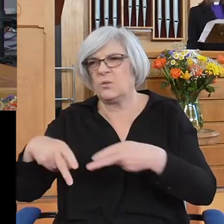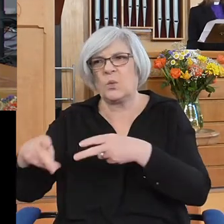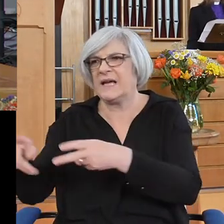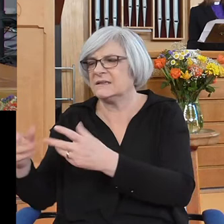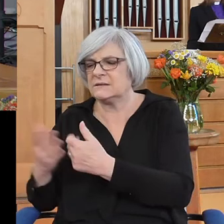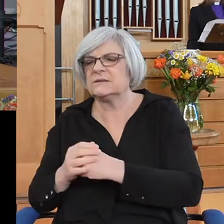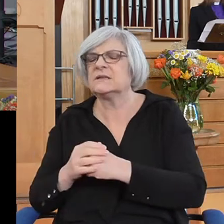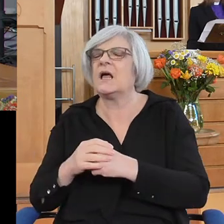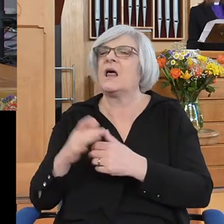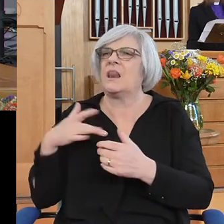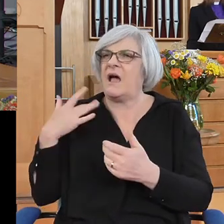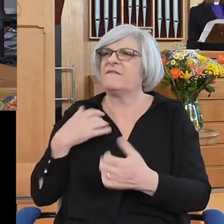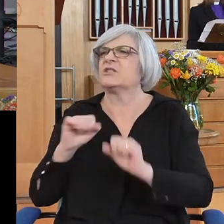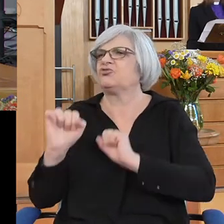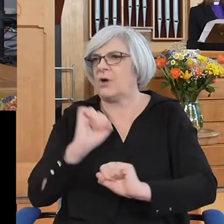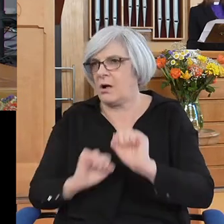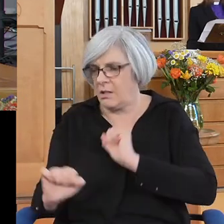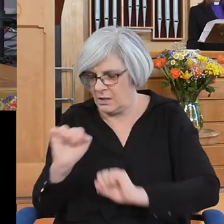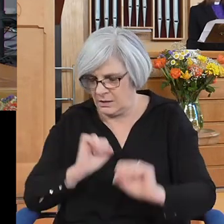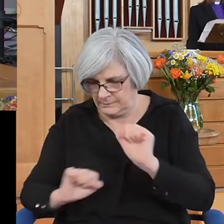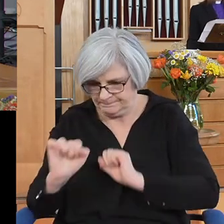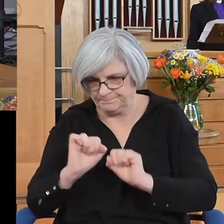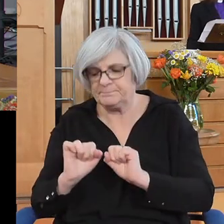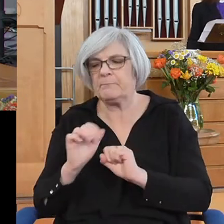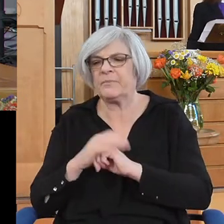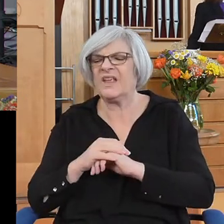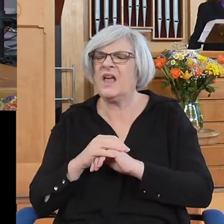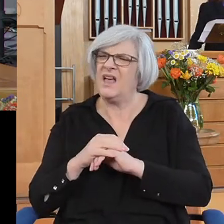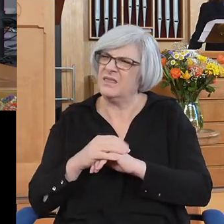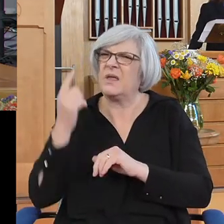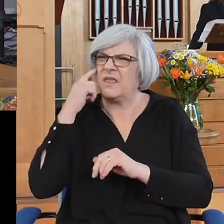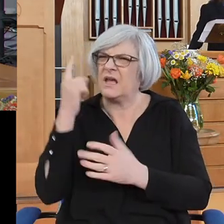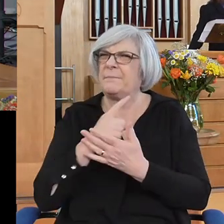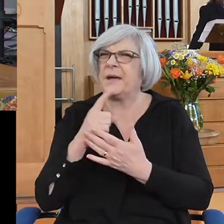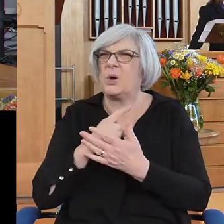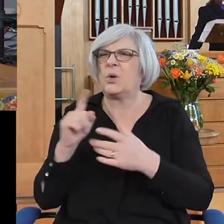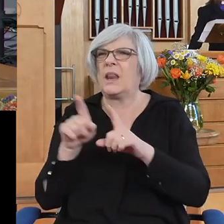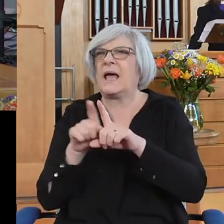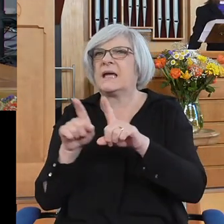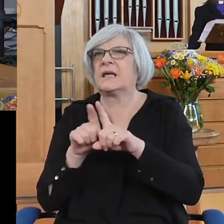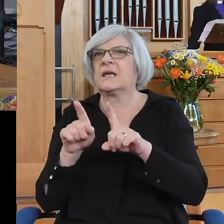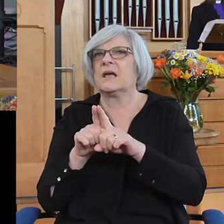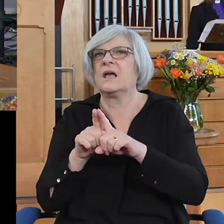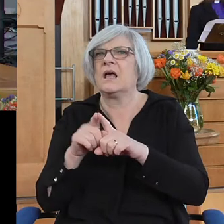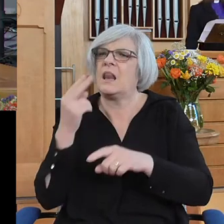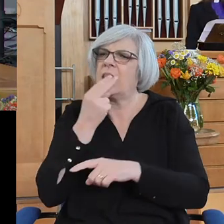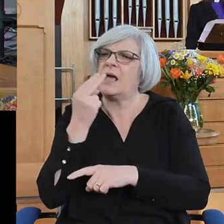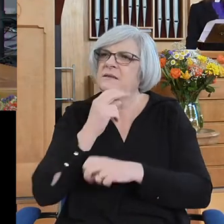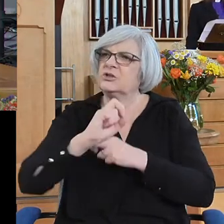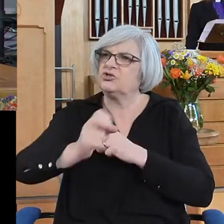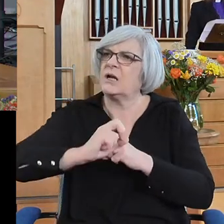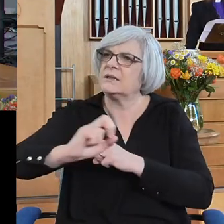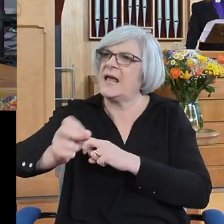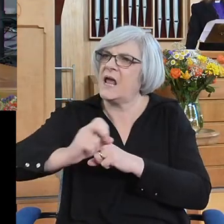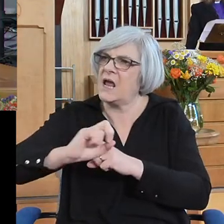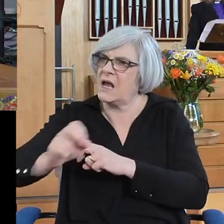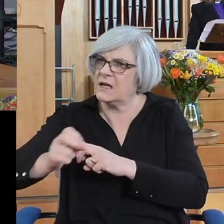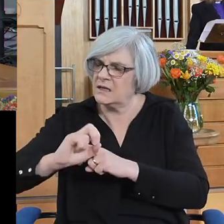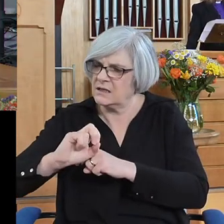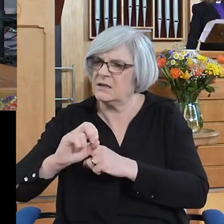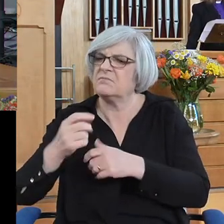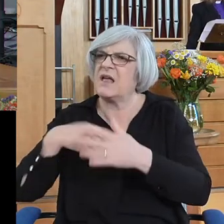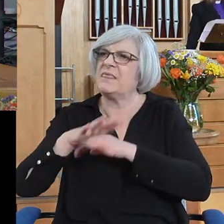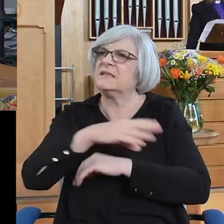is a struggle. And they were likening it to the Lenten journey, the journey in